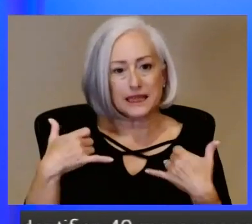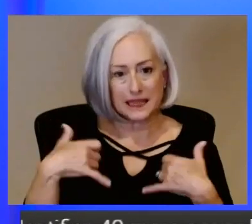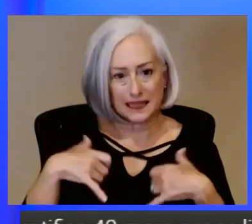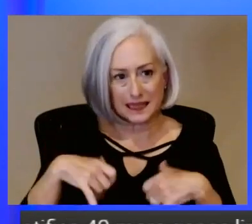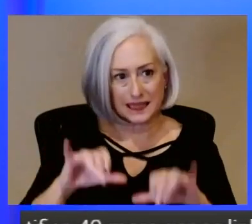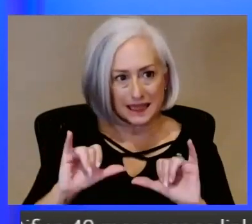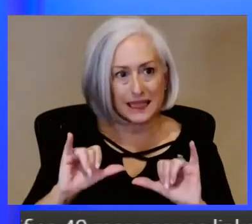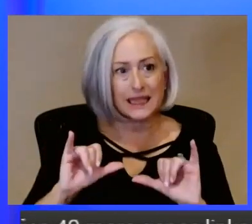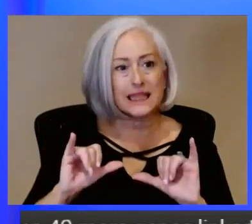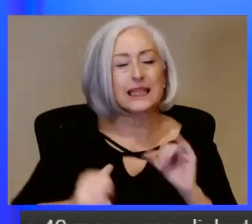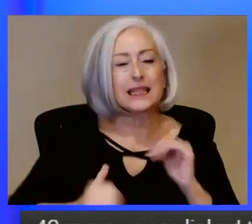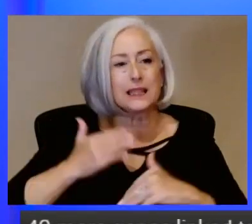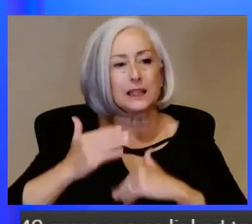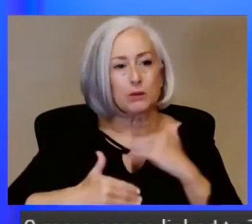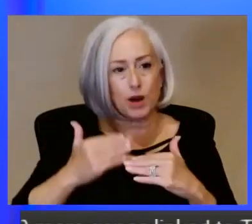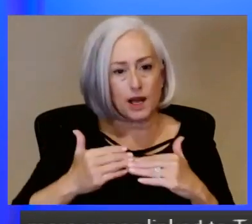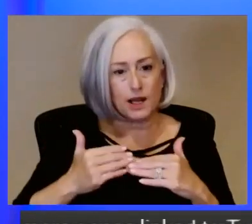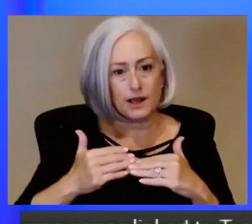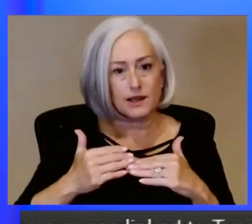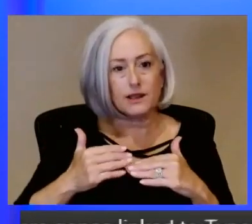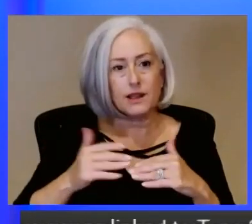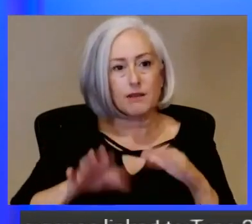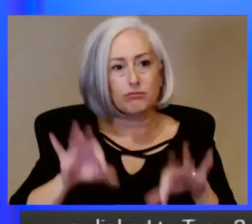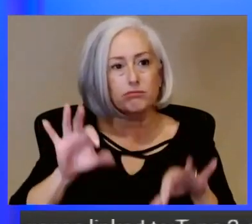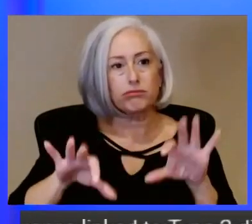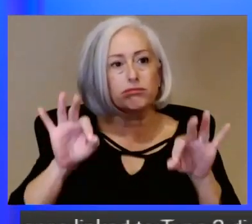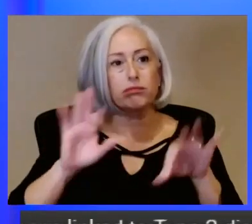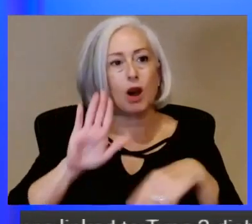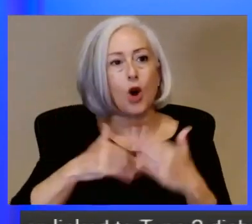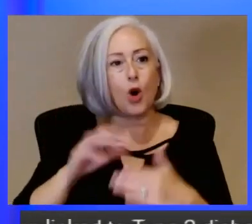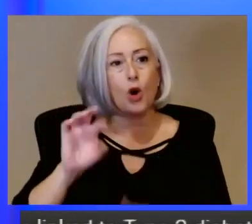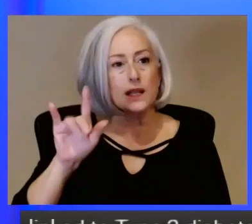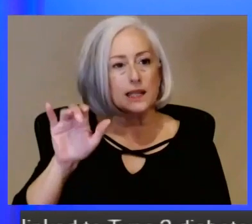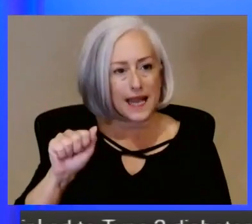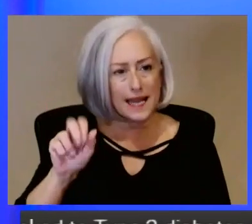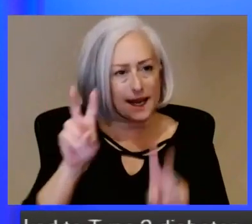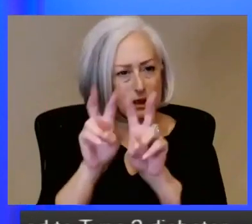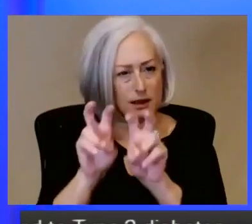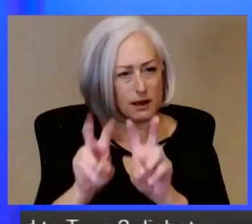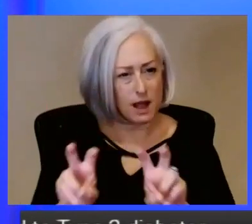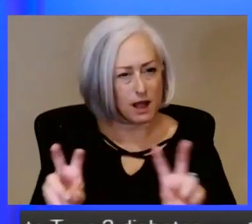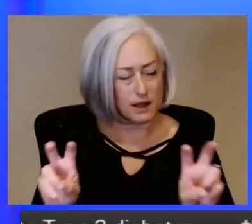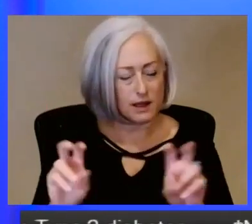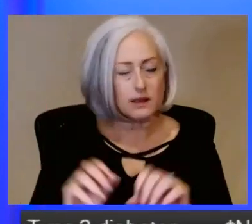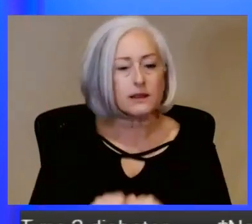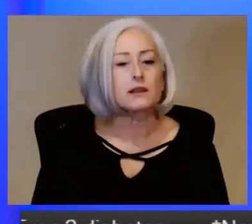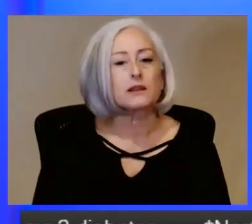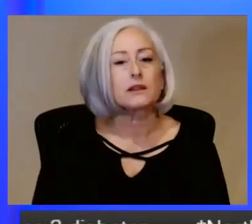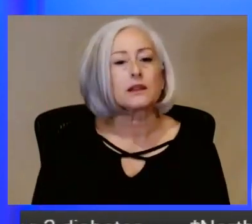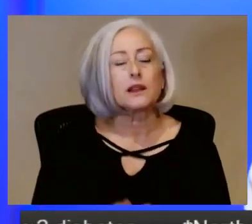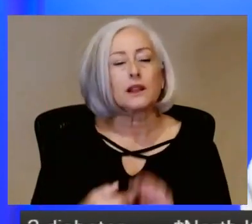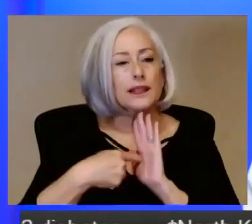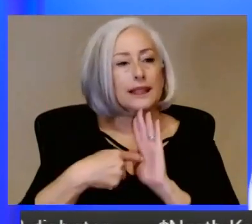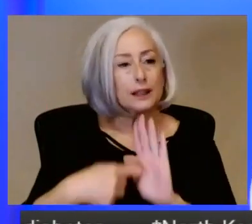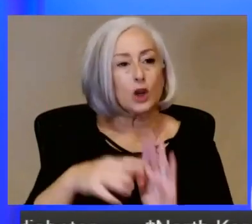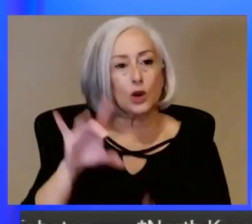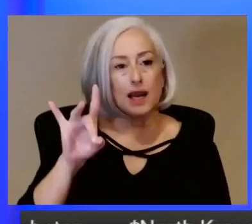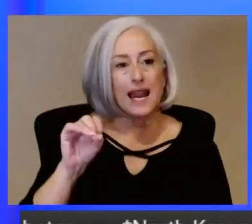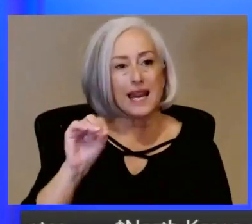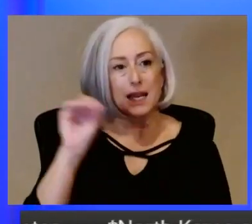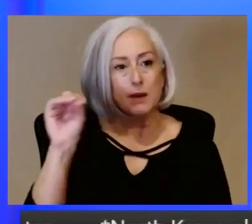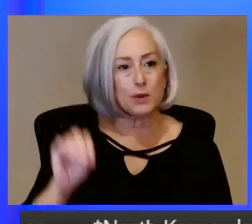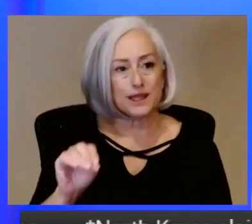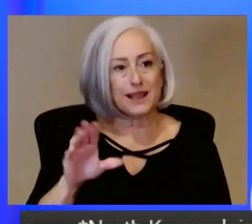process of acquiring all the data and analyzing it, but in this interim analysis, what it showed was 80% against infection. We know that